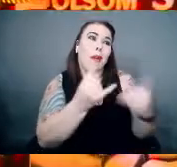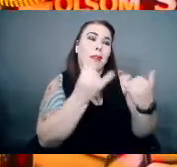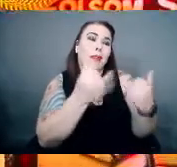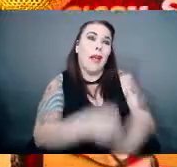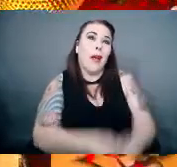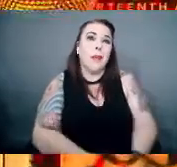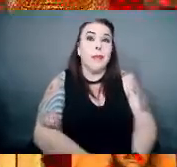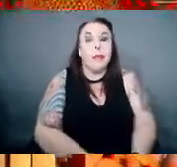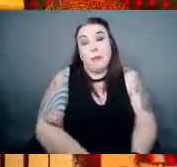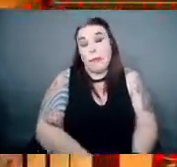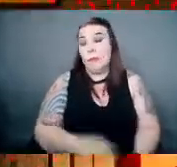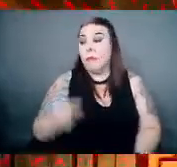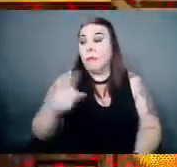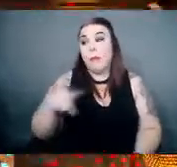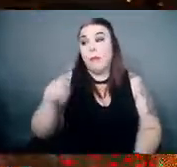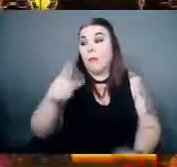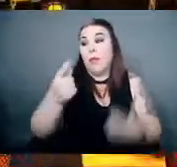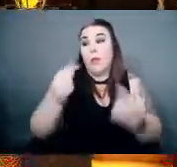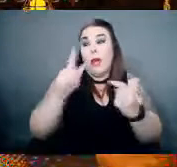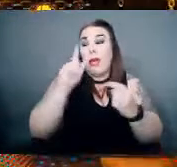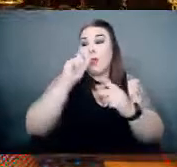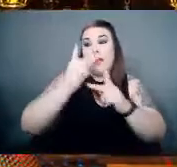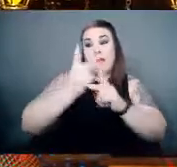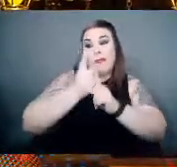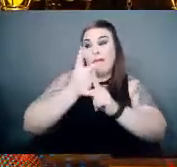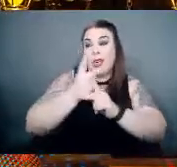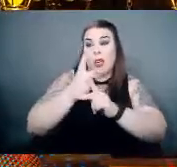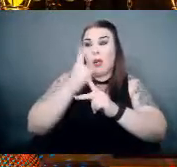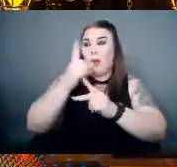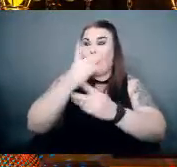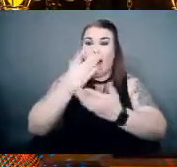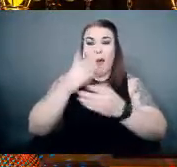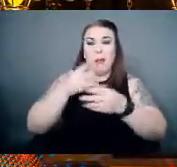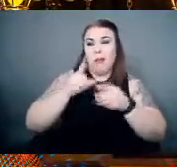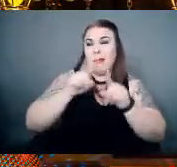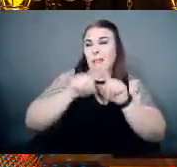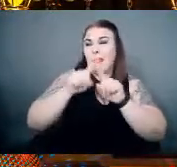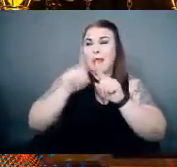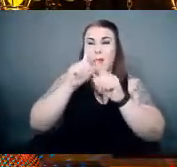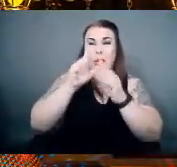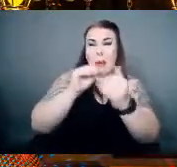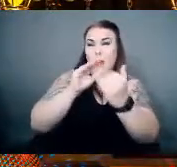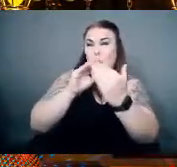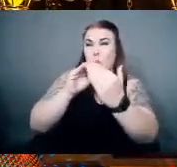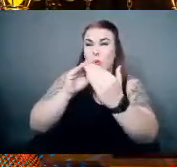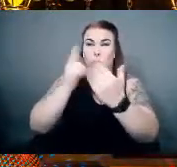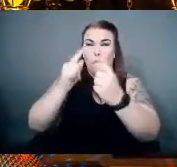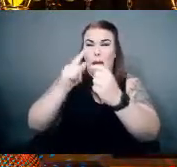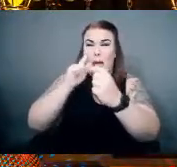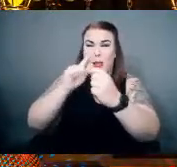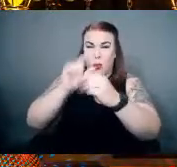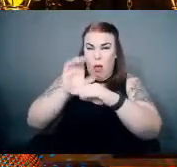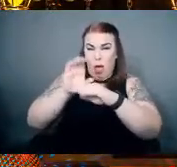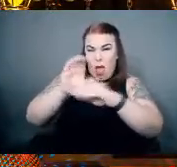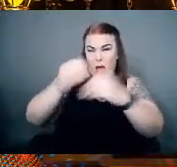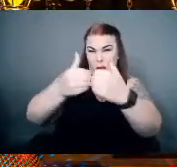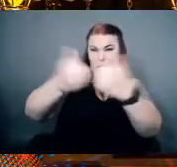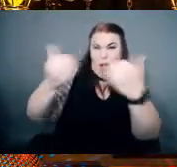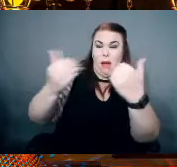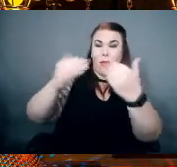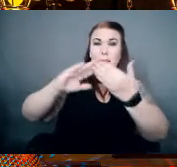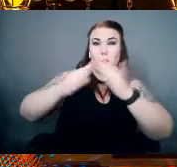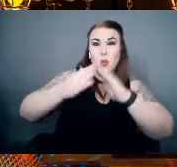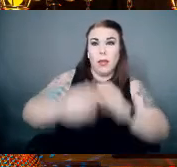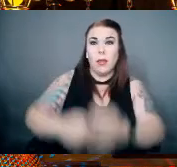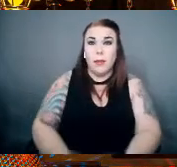trying to find a way to create divisiveness in our communities and trying to tear communities apart, and that's what we need to not do. Well, and I can